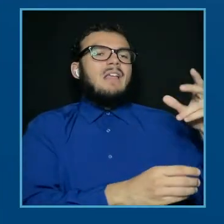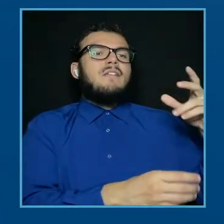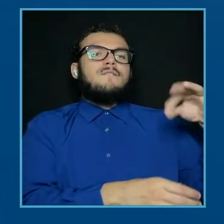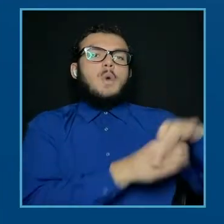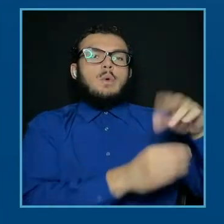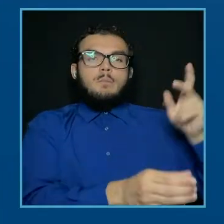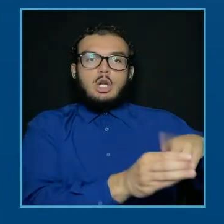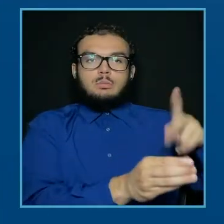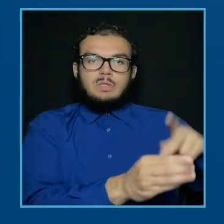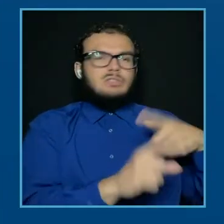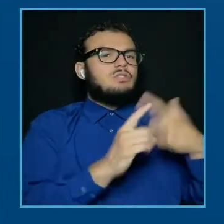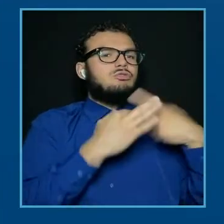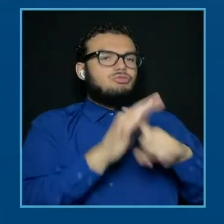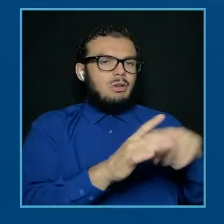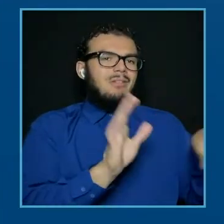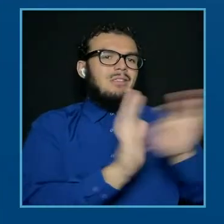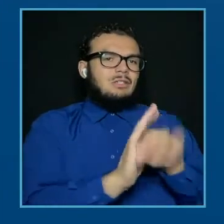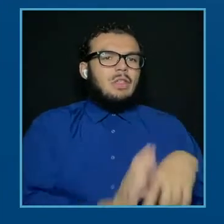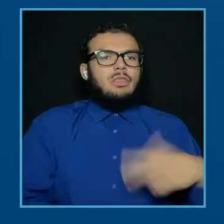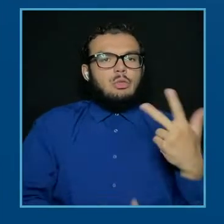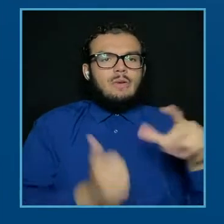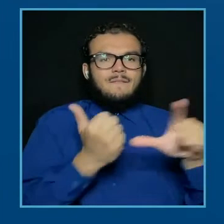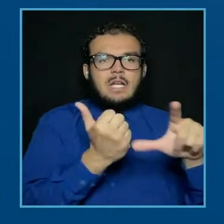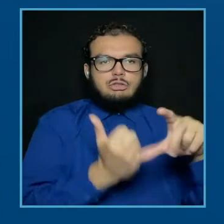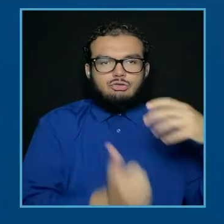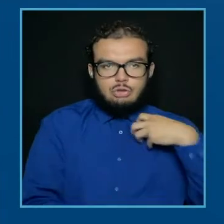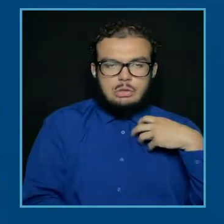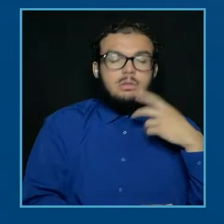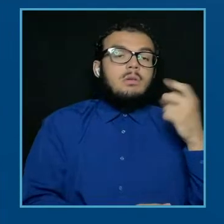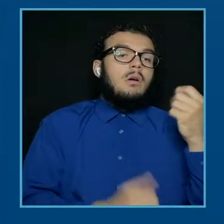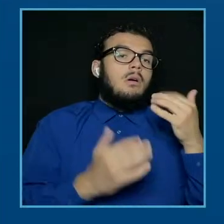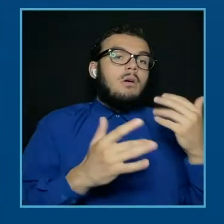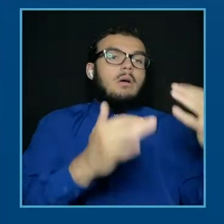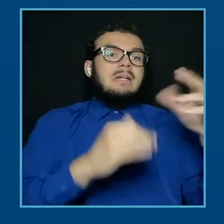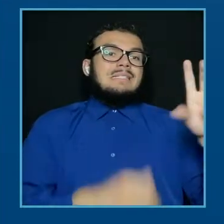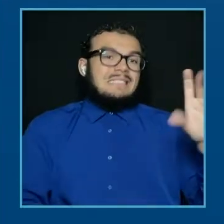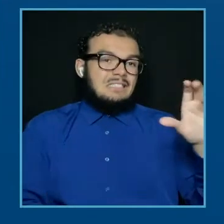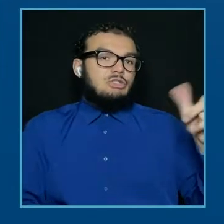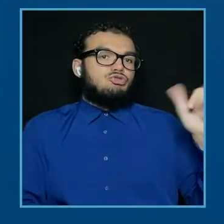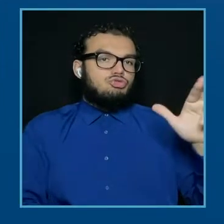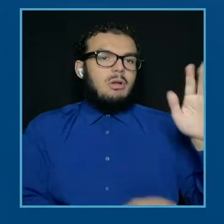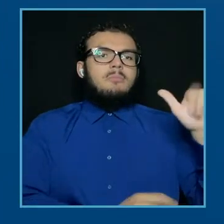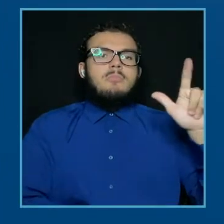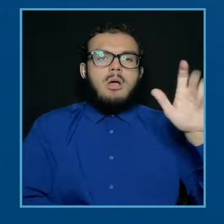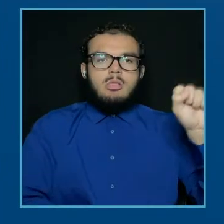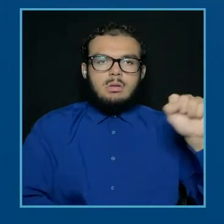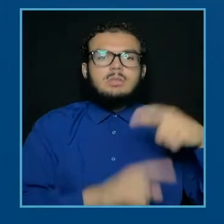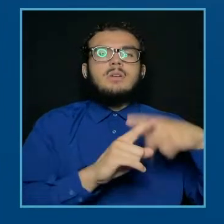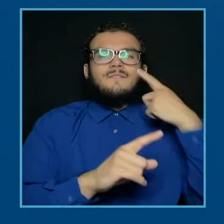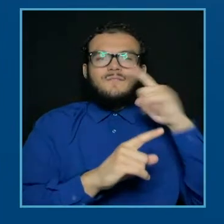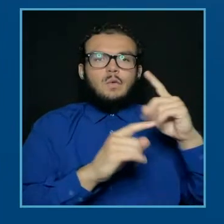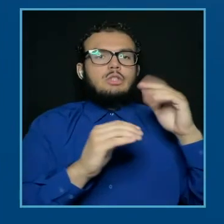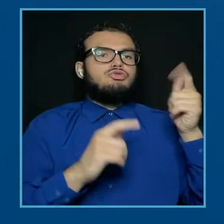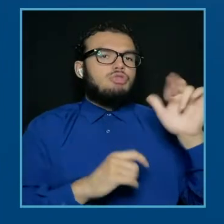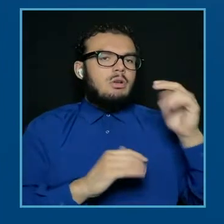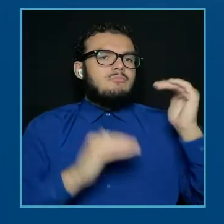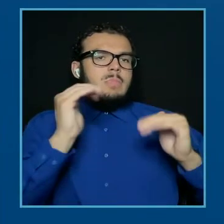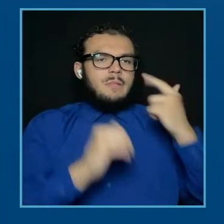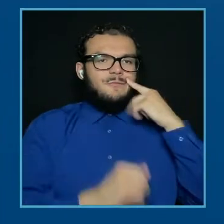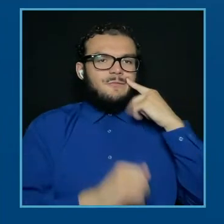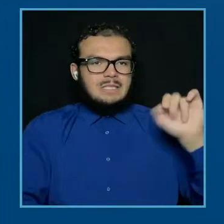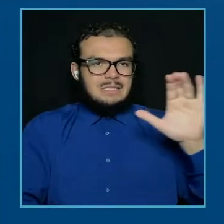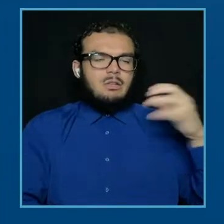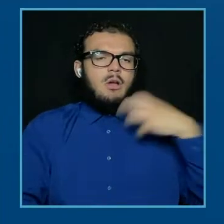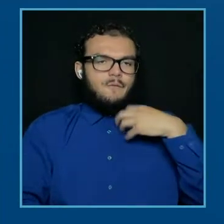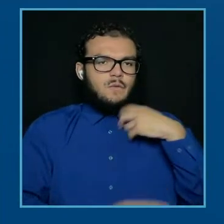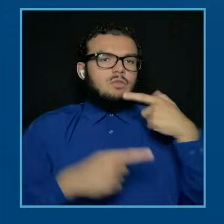began the election of its 3 vice chairs. Whereas the DNC charter and bylaws require gender balance among the DNC officers, and that the